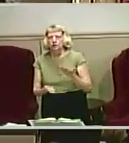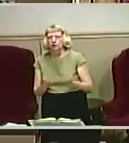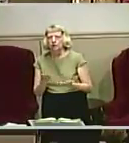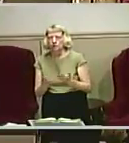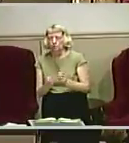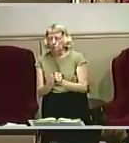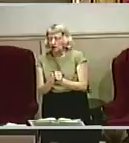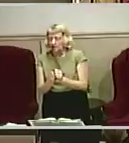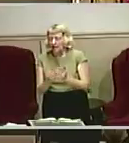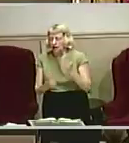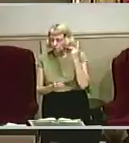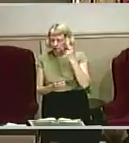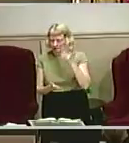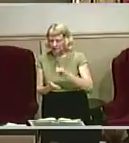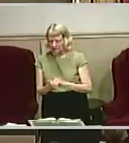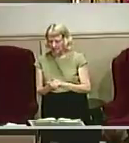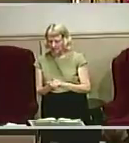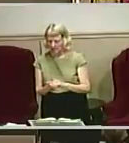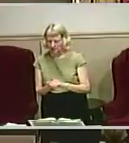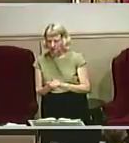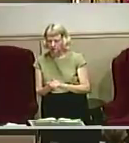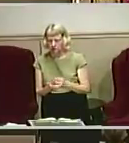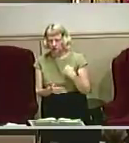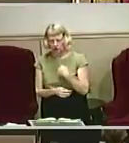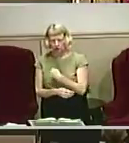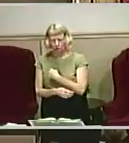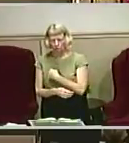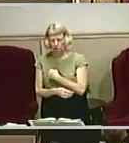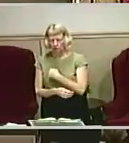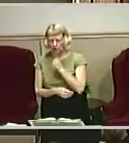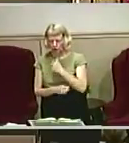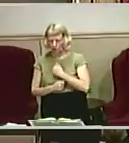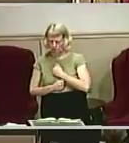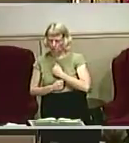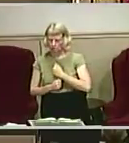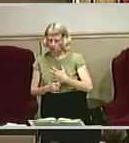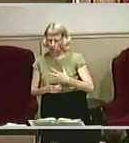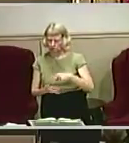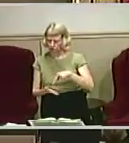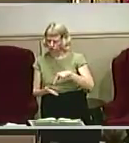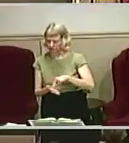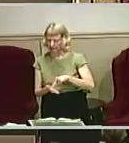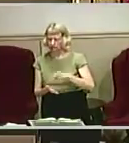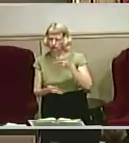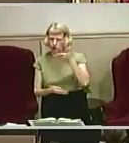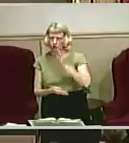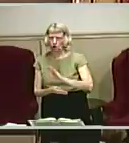without even knowing, has creeped into our lives. Maybe that's because we're not bold enough to make that stand for God.